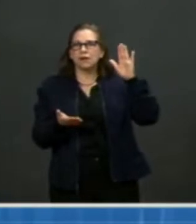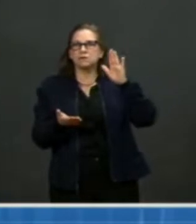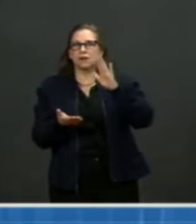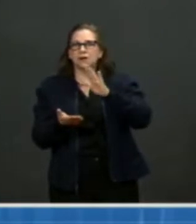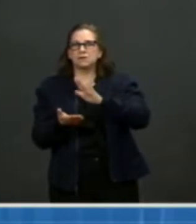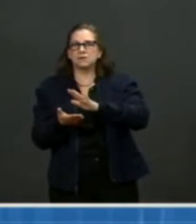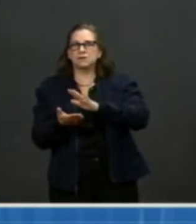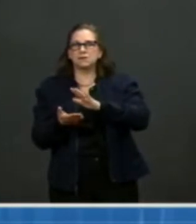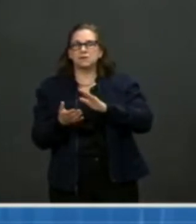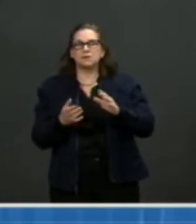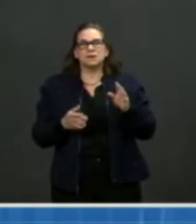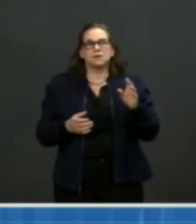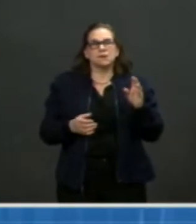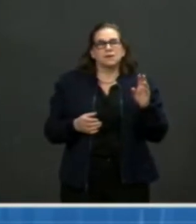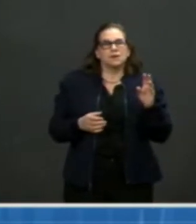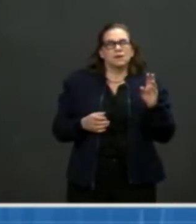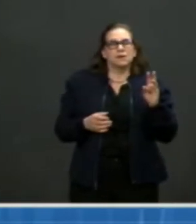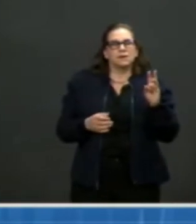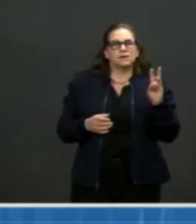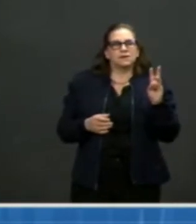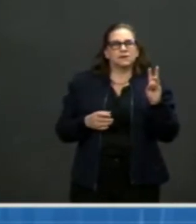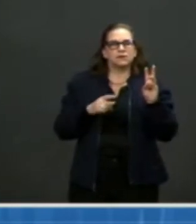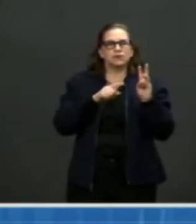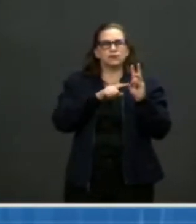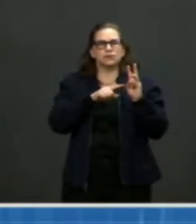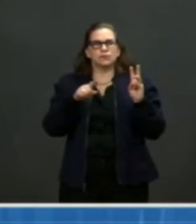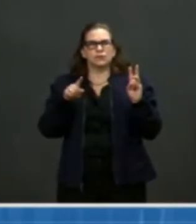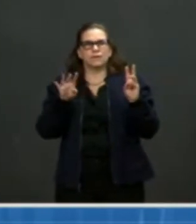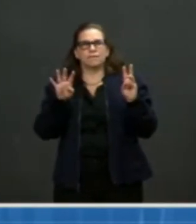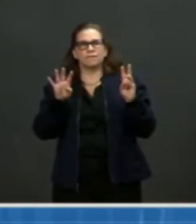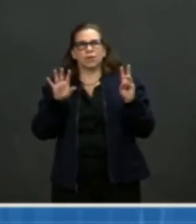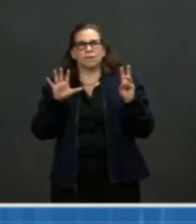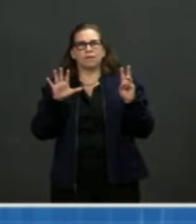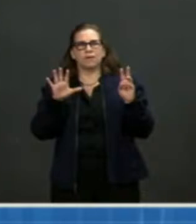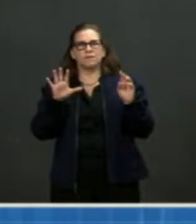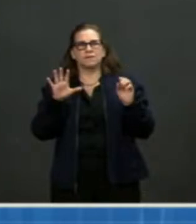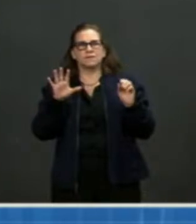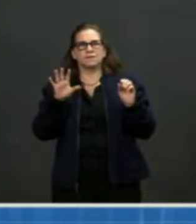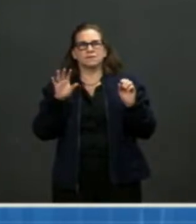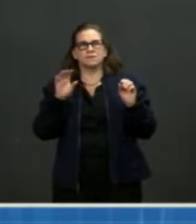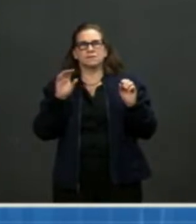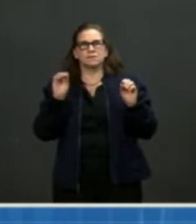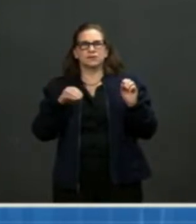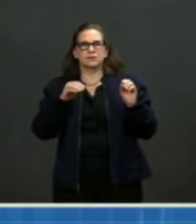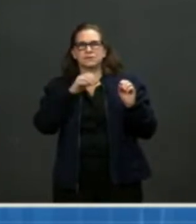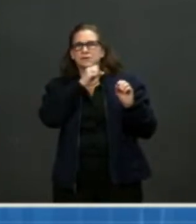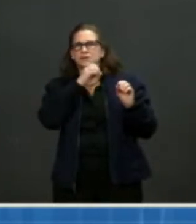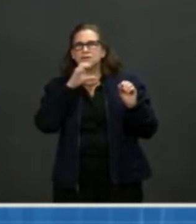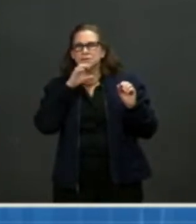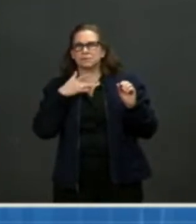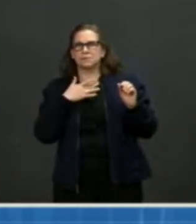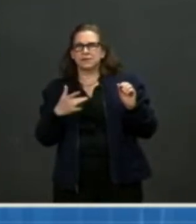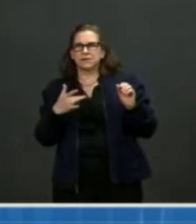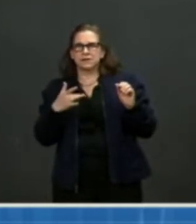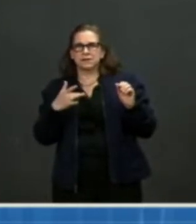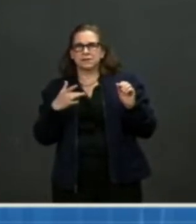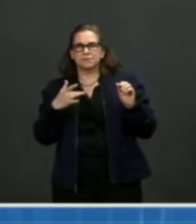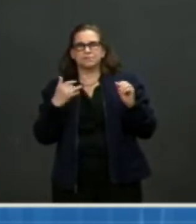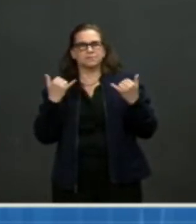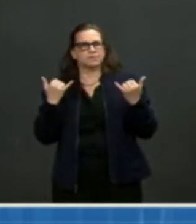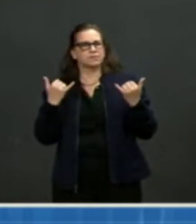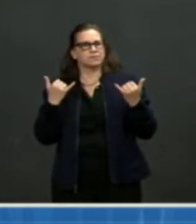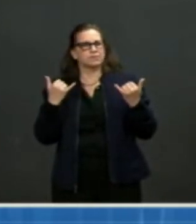States. These vaccines work. We're seeing it in the data. There are positive kinks in our curves, and we need to